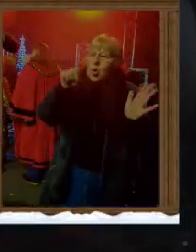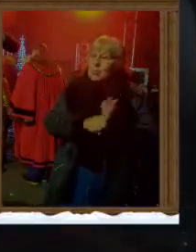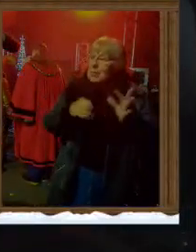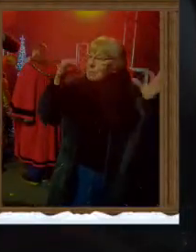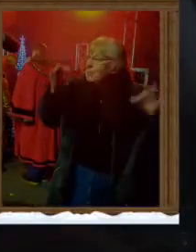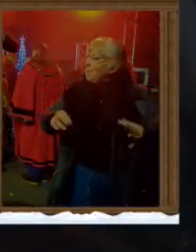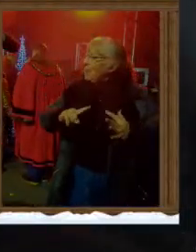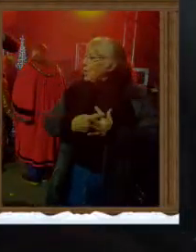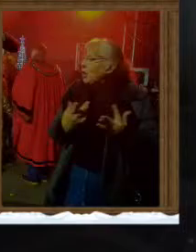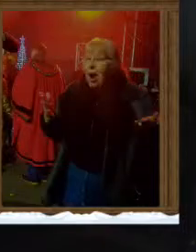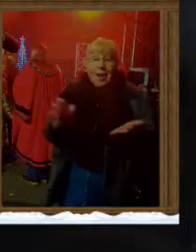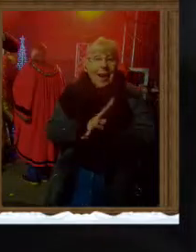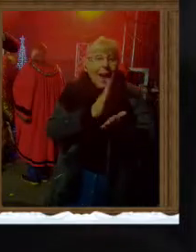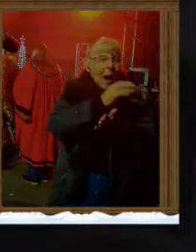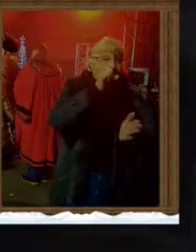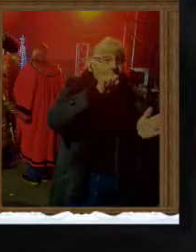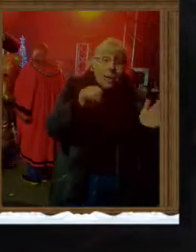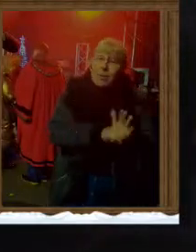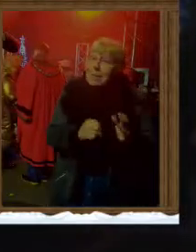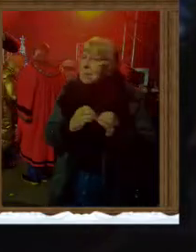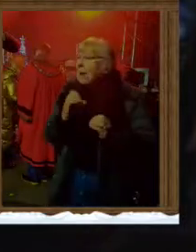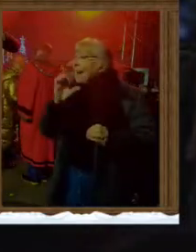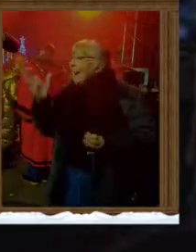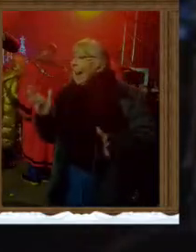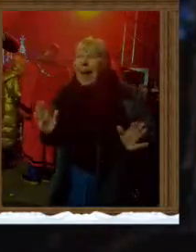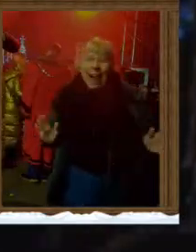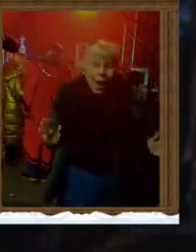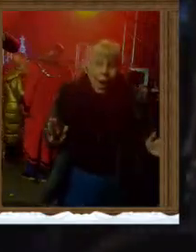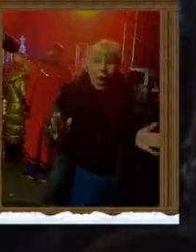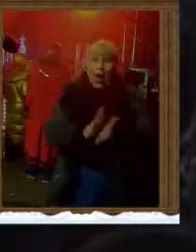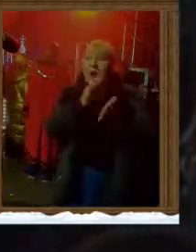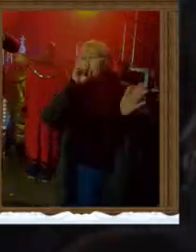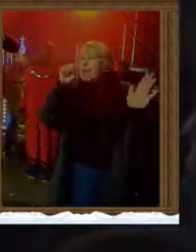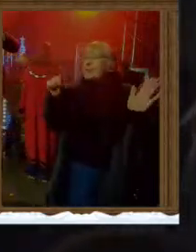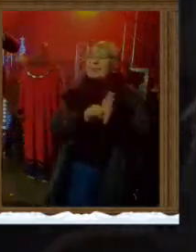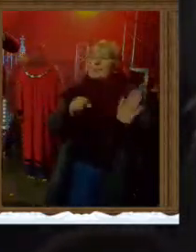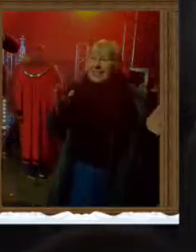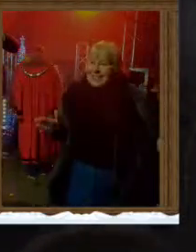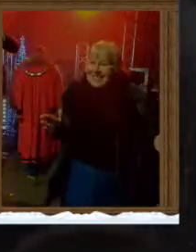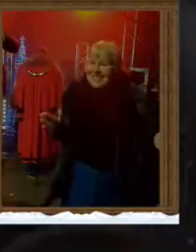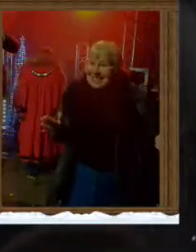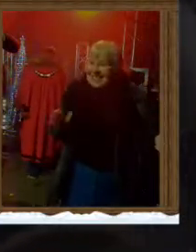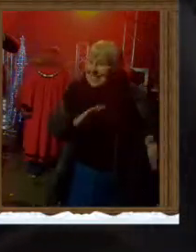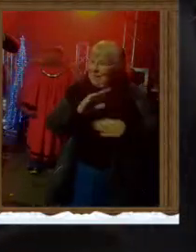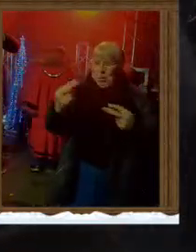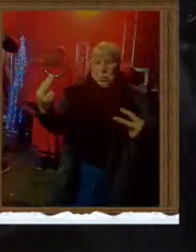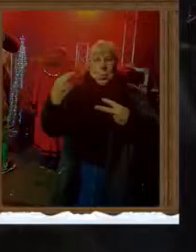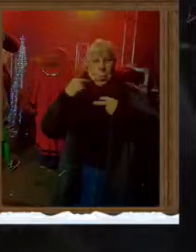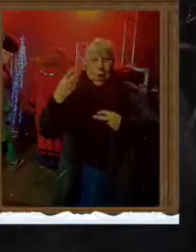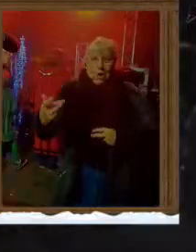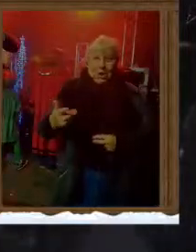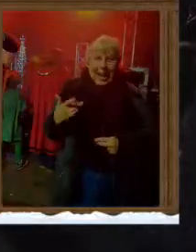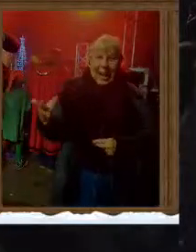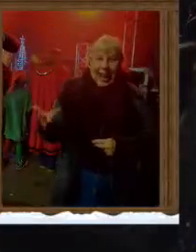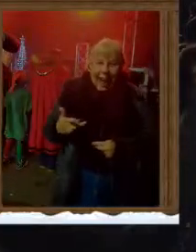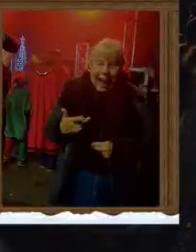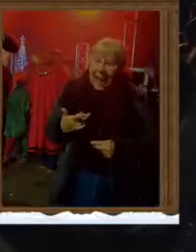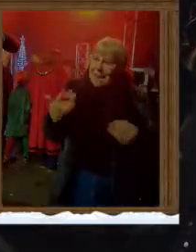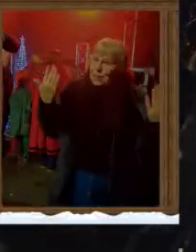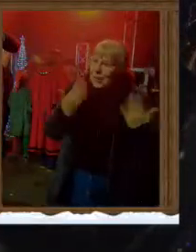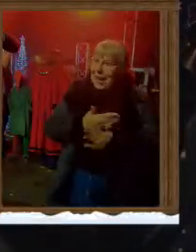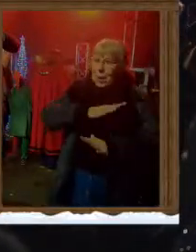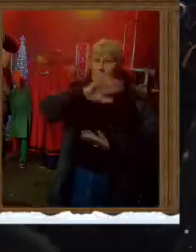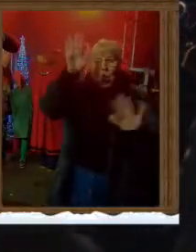Officially started. Happy Christmas, Merry Ballyclare. Christmas, Ballyclare! And for everybody watching on the live stream tonight, give them a